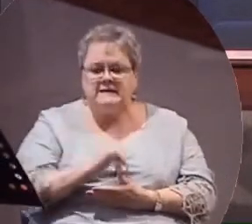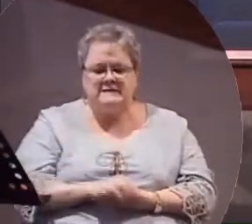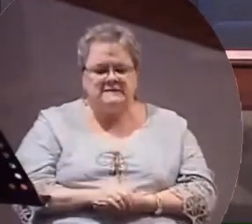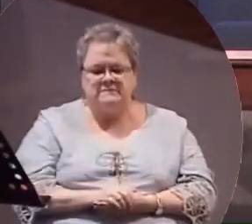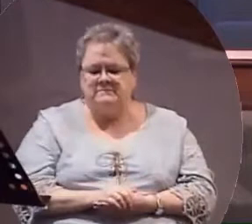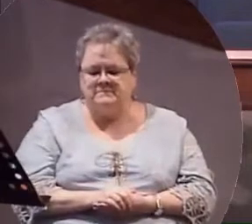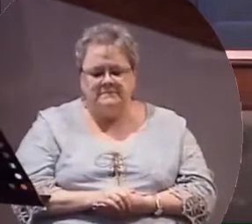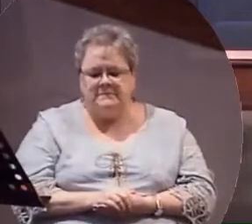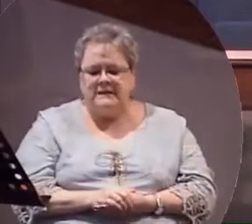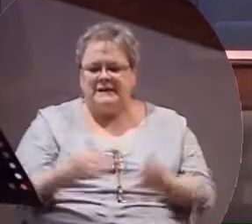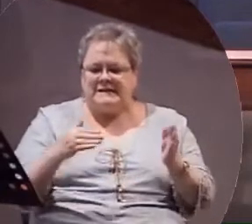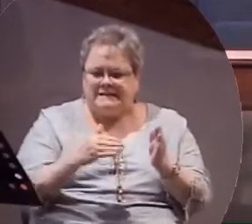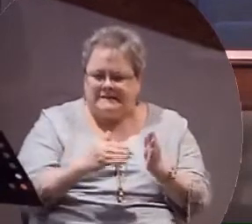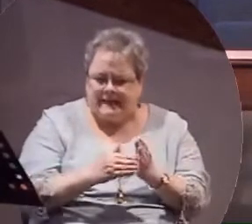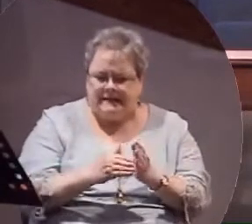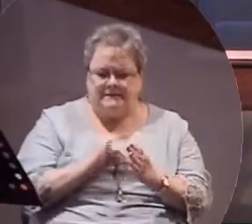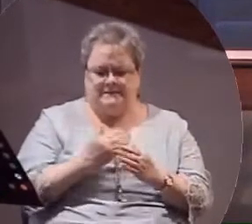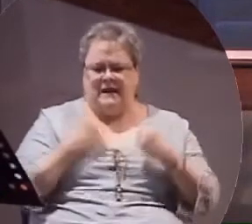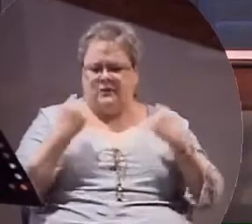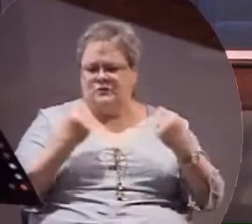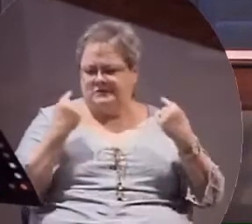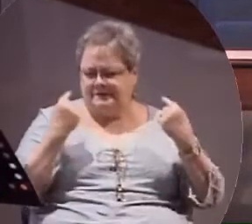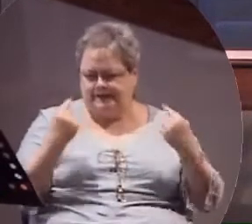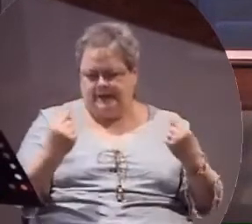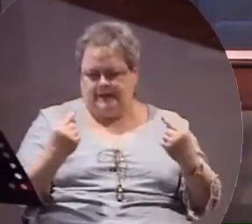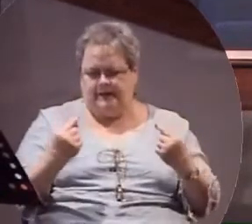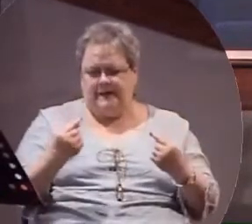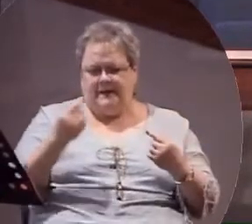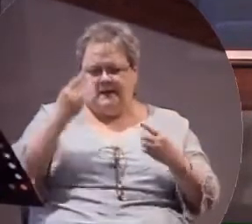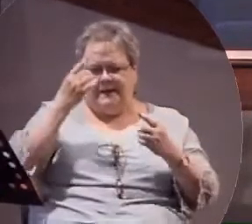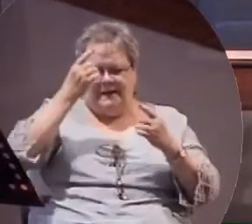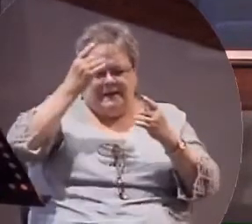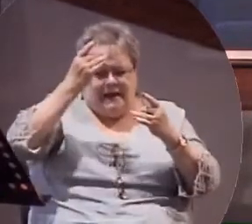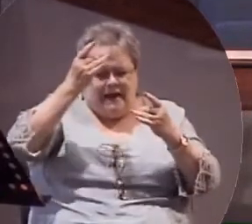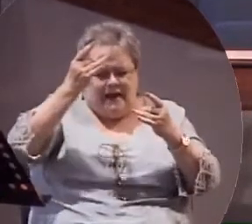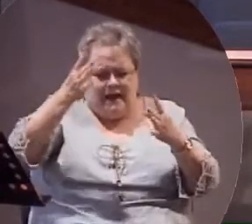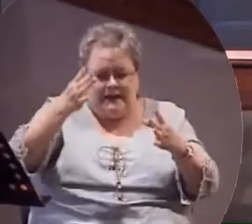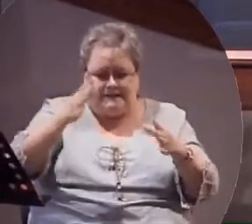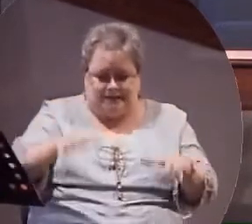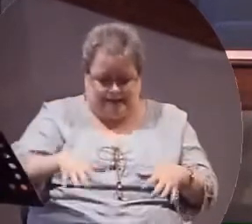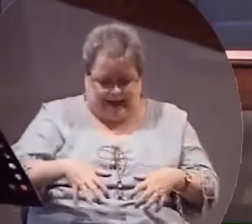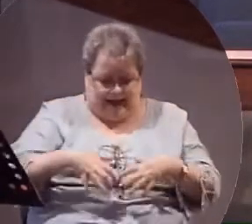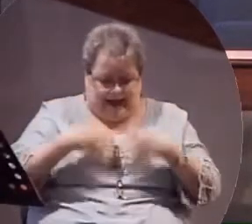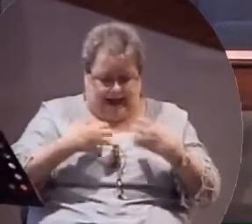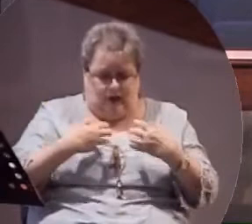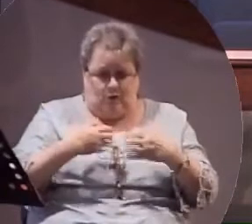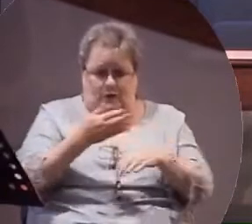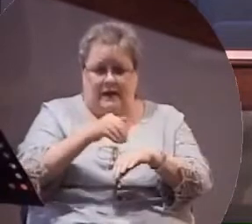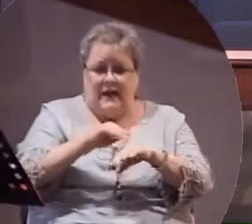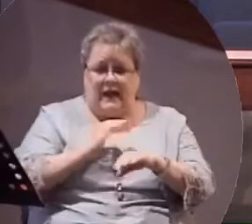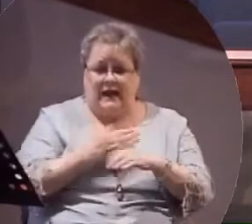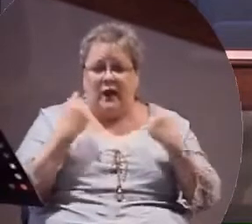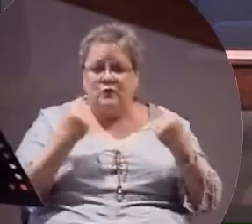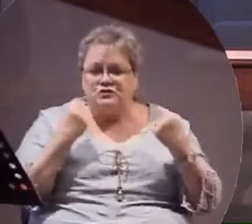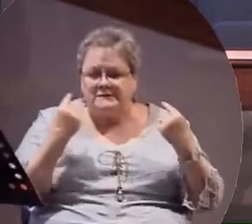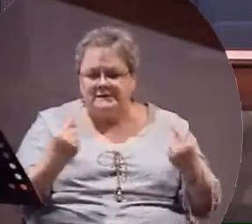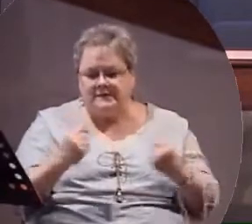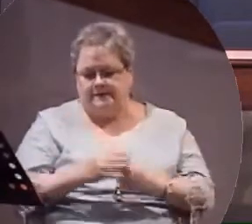our sin, and He's moved toward us in great indignation and anger and wrath because we're